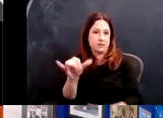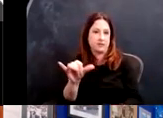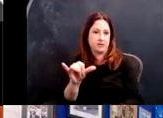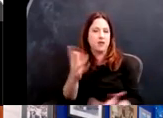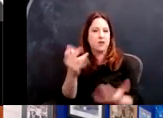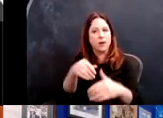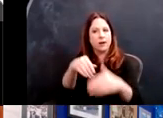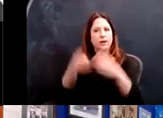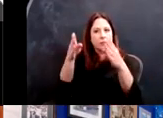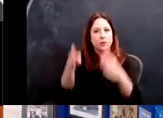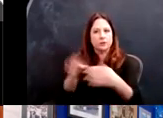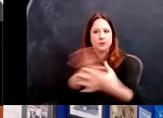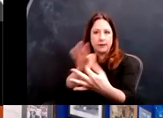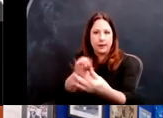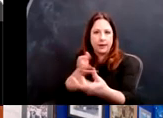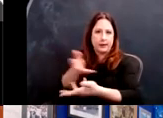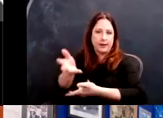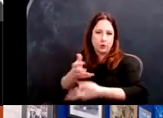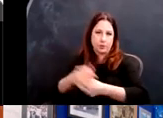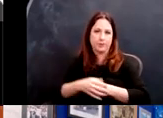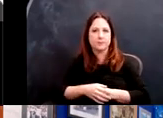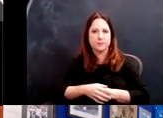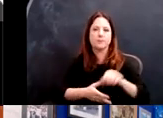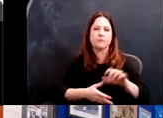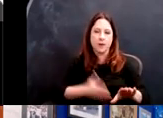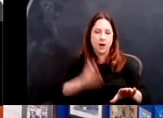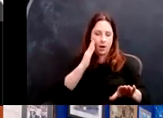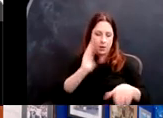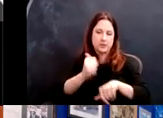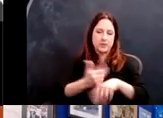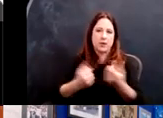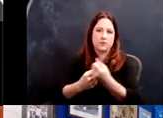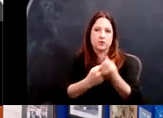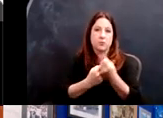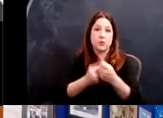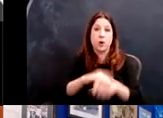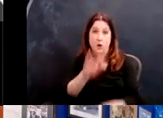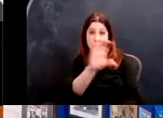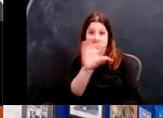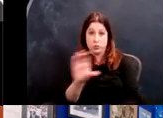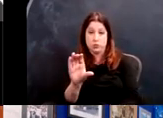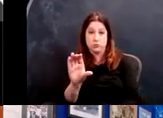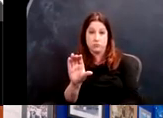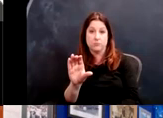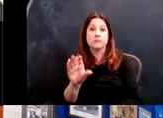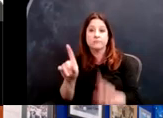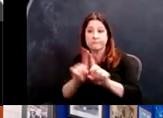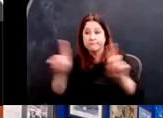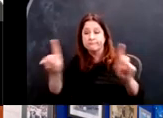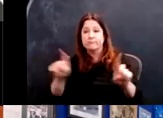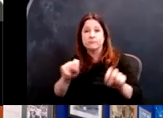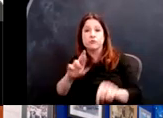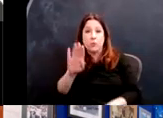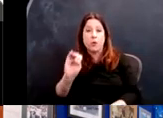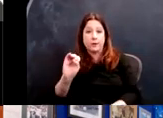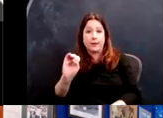in-person engagement. Although we did a lot of virtual support during that time, as soon as we were